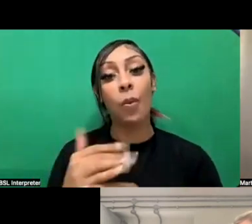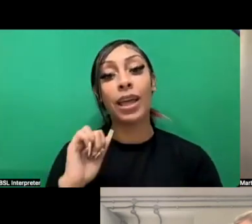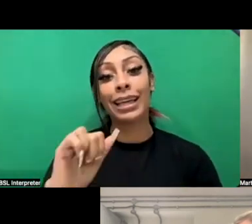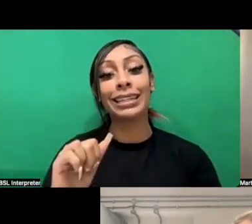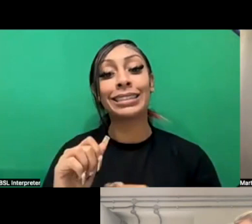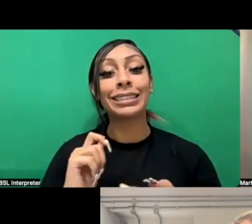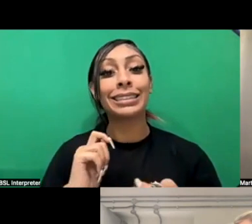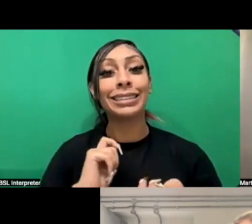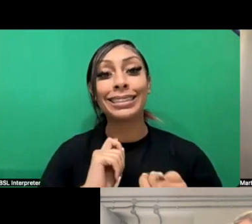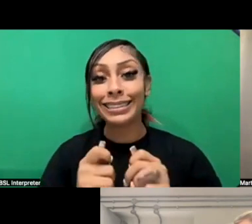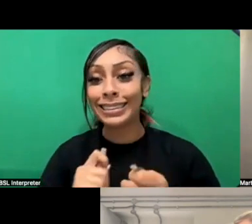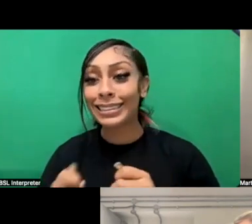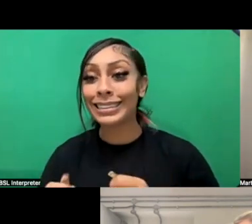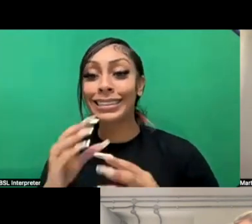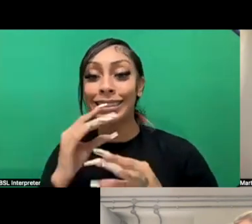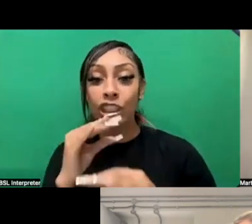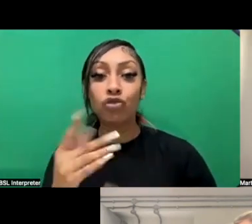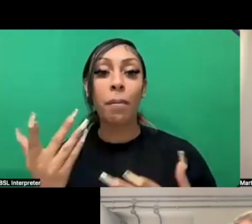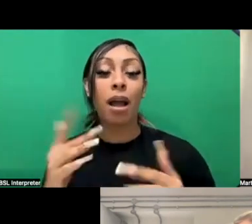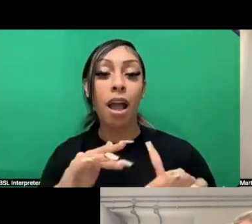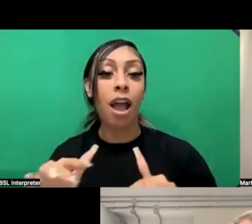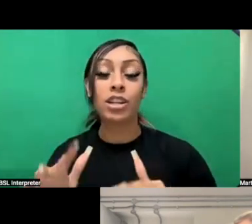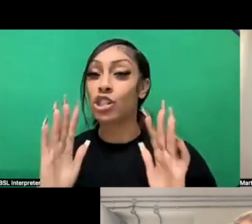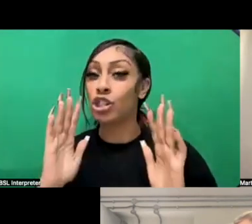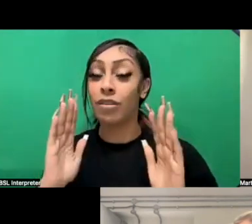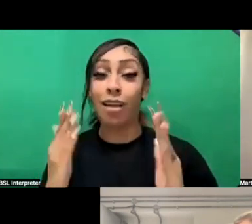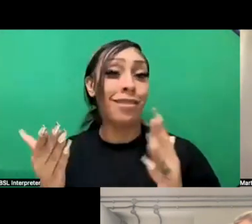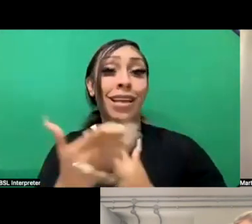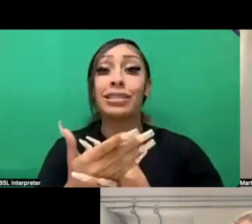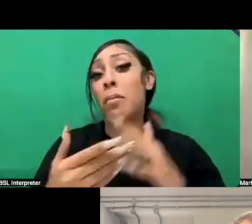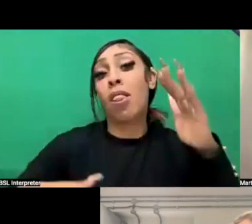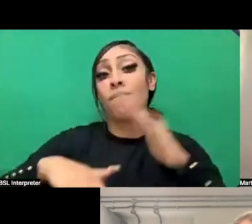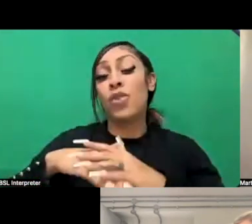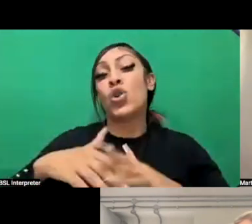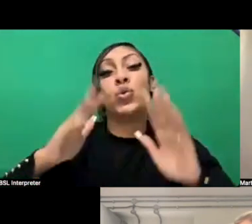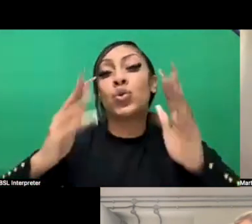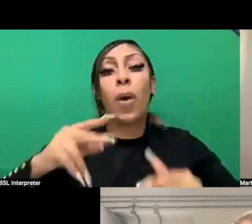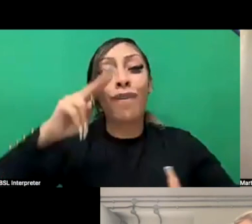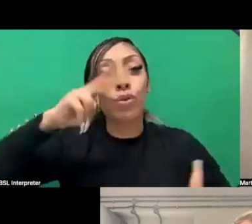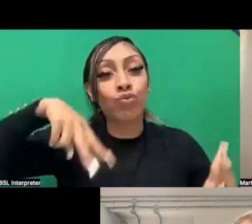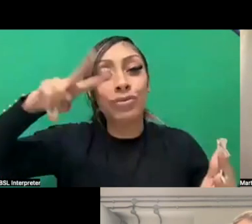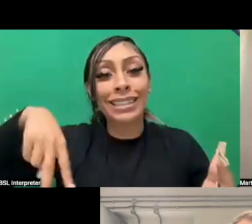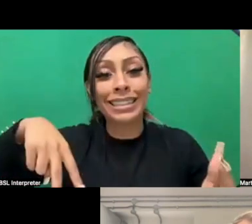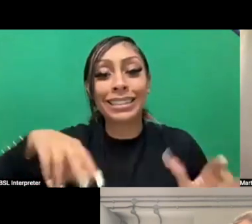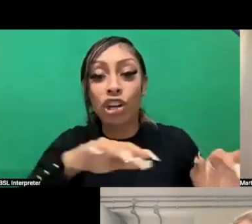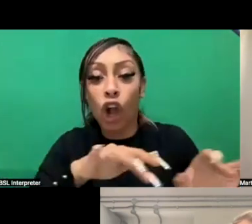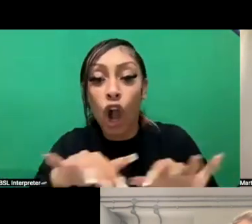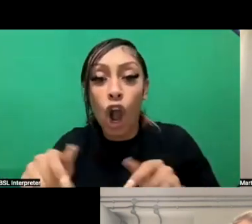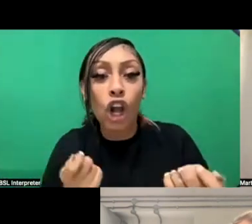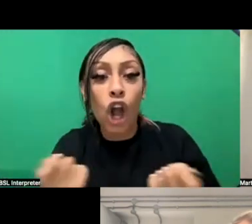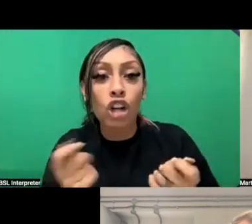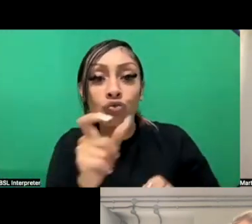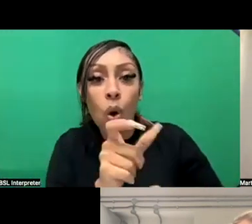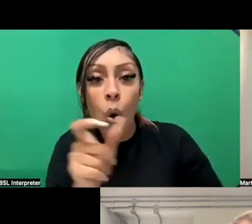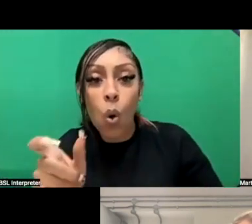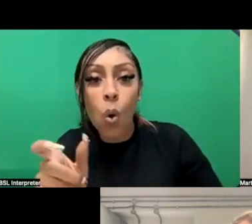accessible because you don't have to read manuals. They just work. And the controls on their panel, they have some MIDI